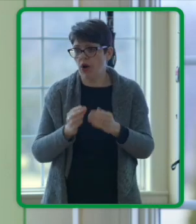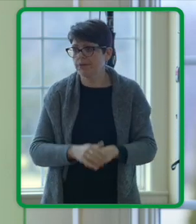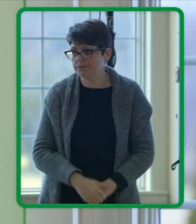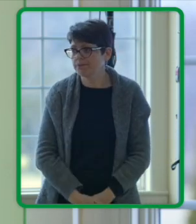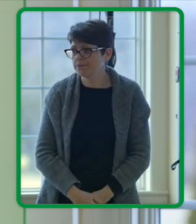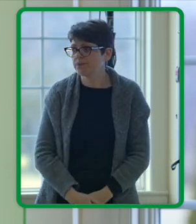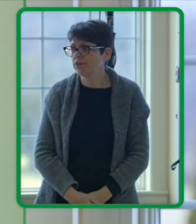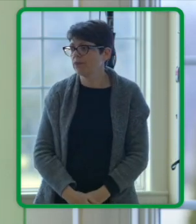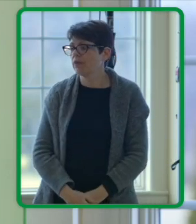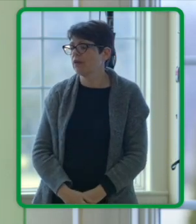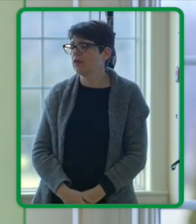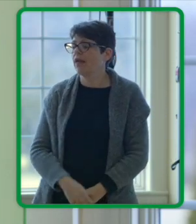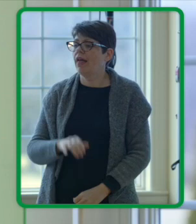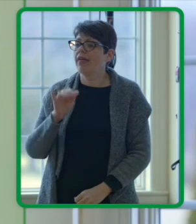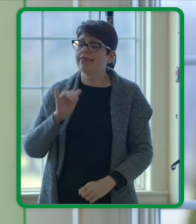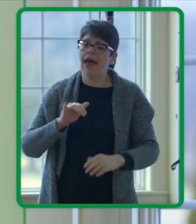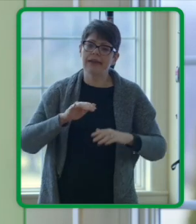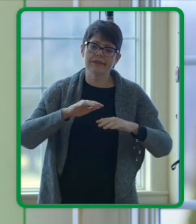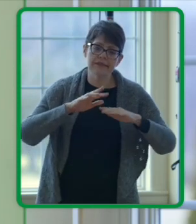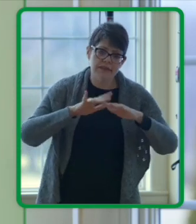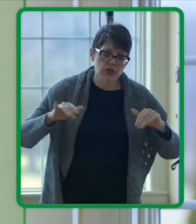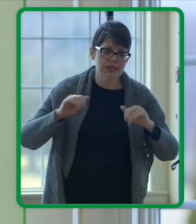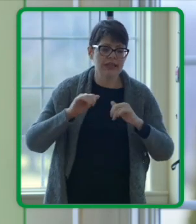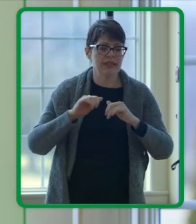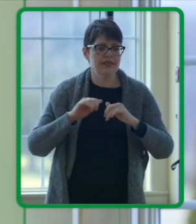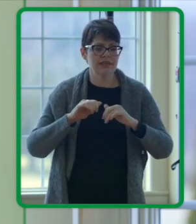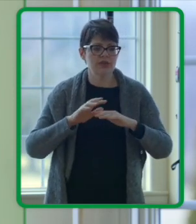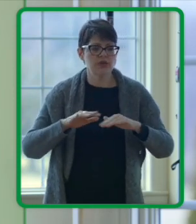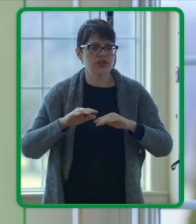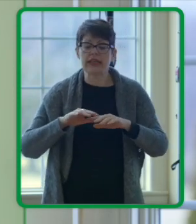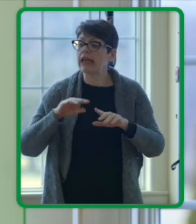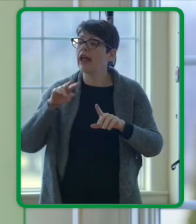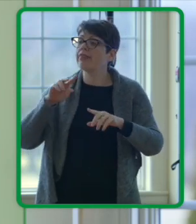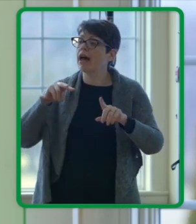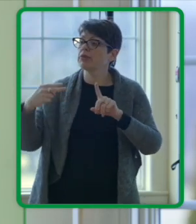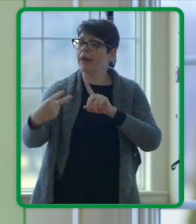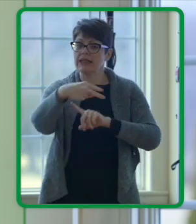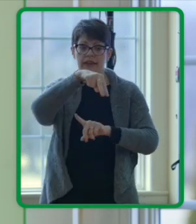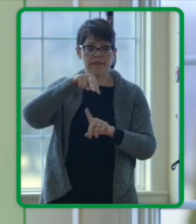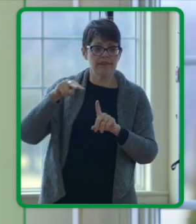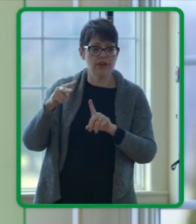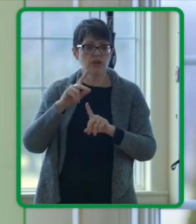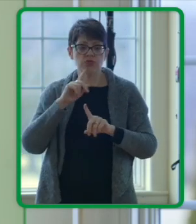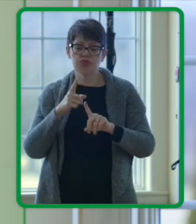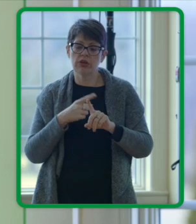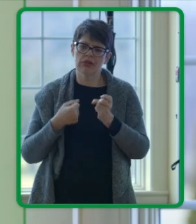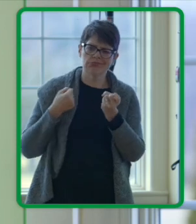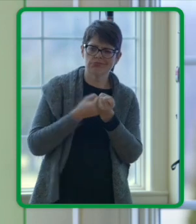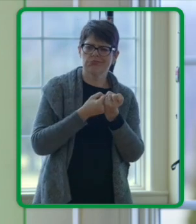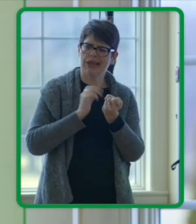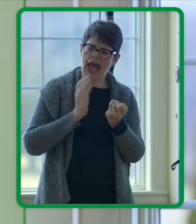And it's really the level of diversity and different perspectives that ensures the integrity of our credit union as